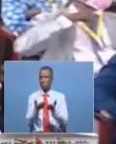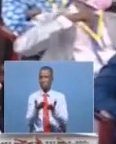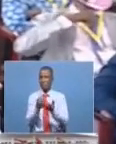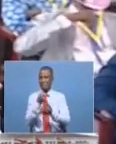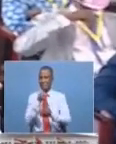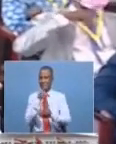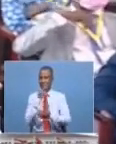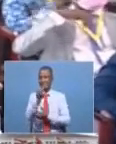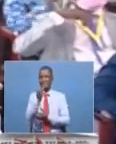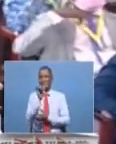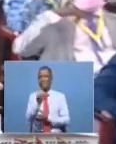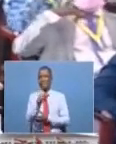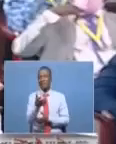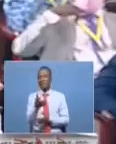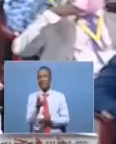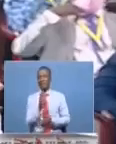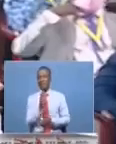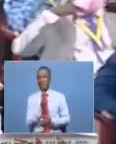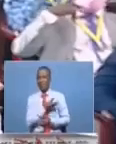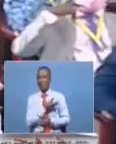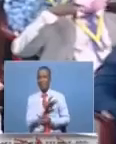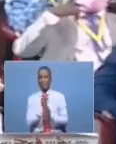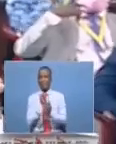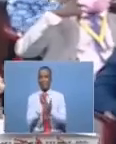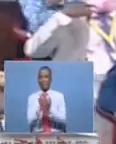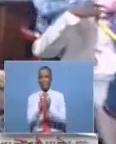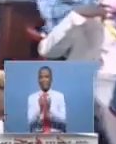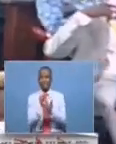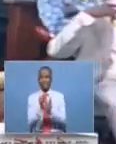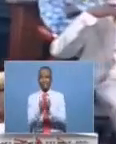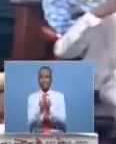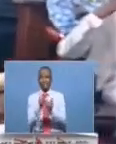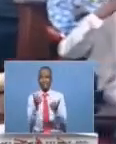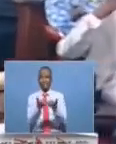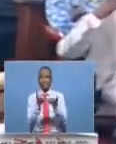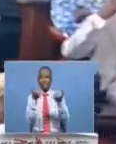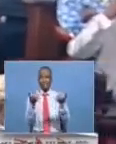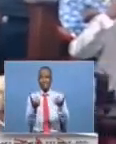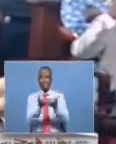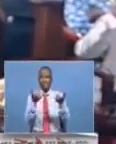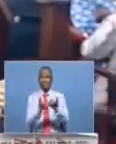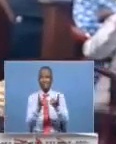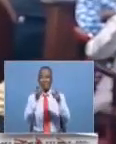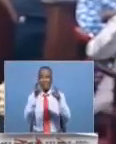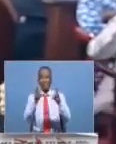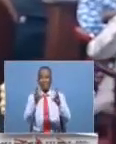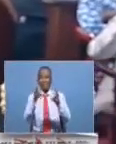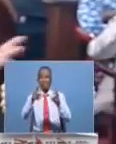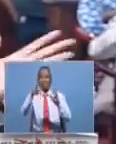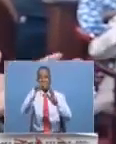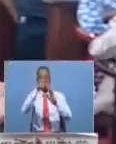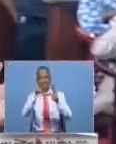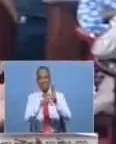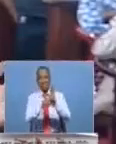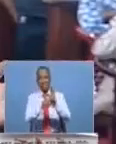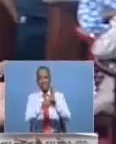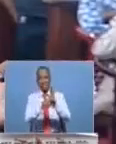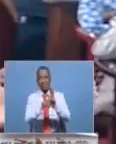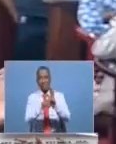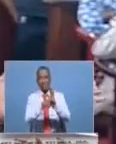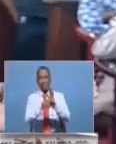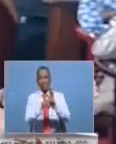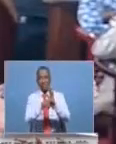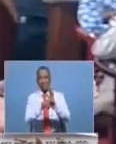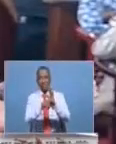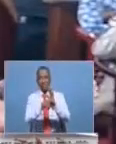that we were contesting the principle that a party does not need to give evidence. We are